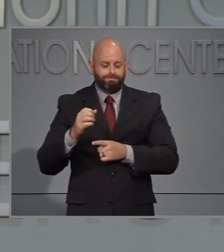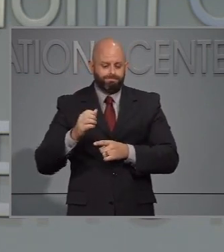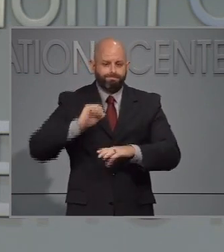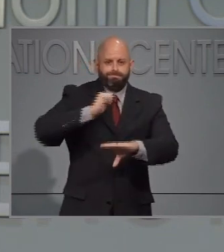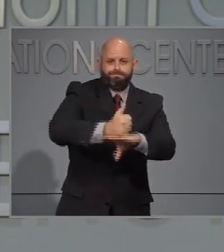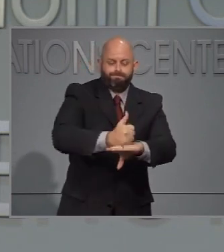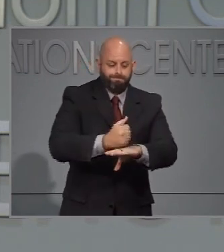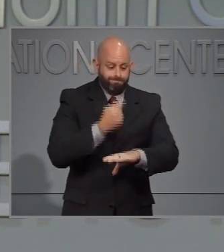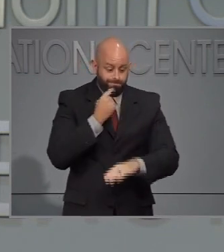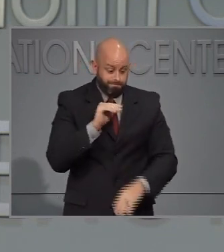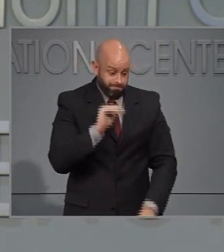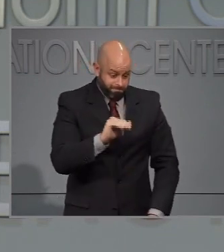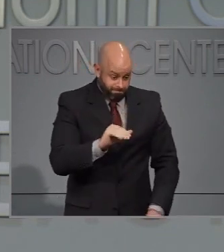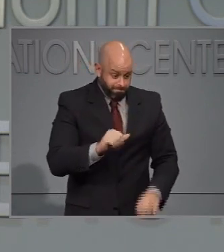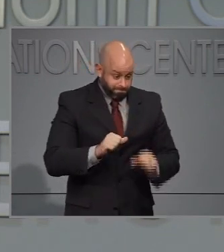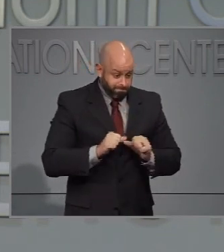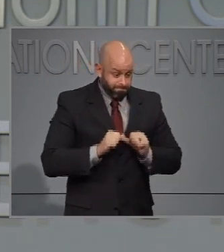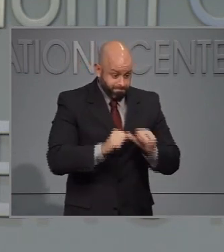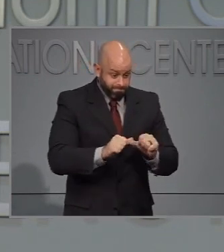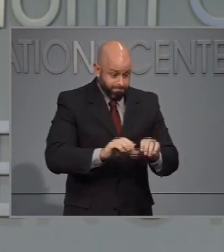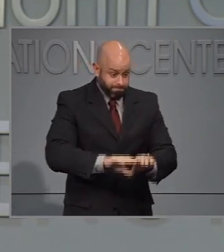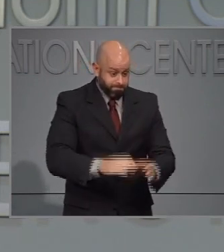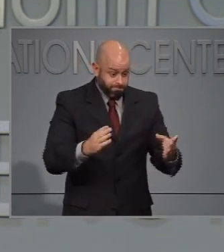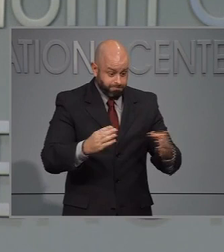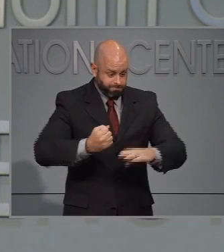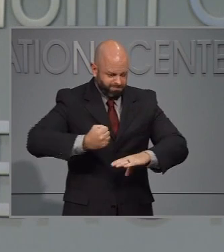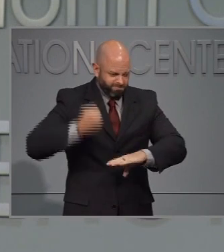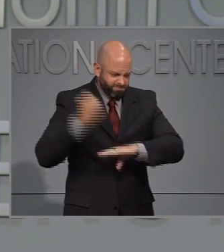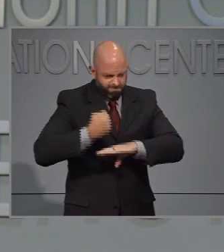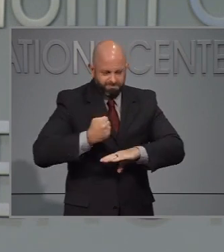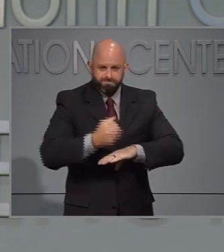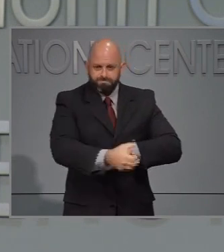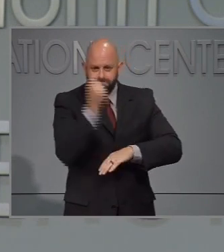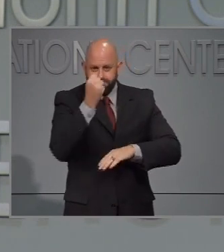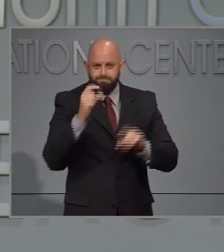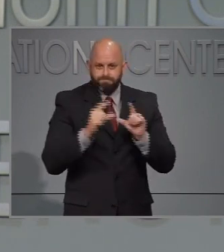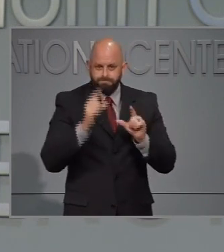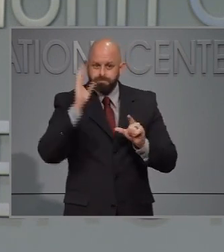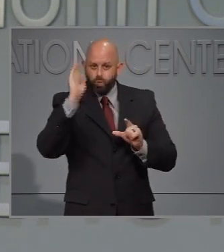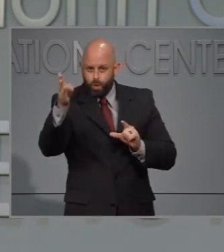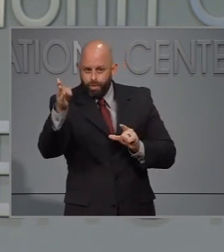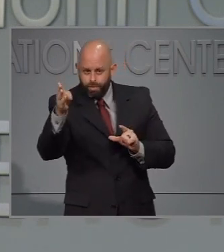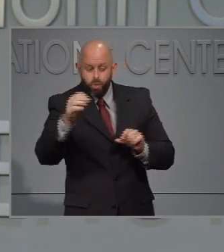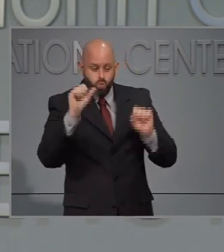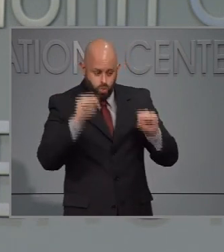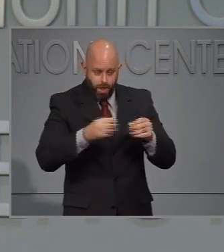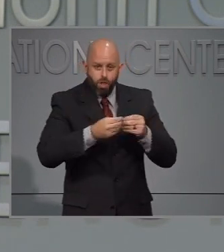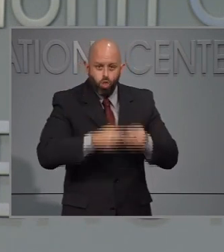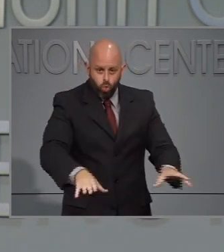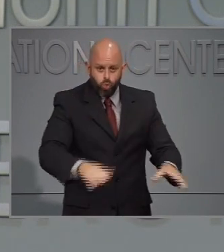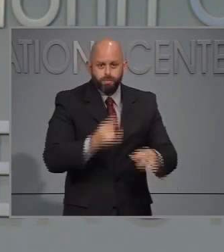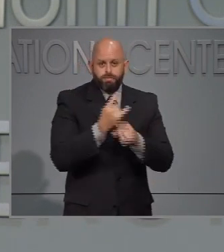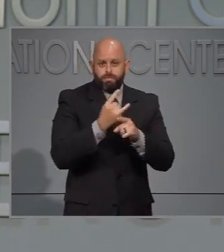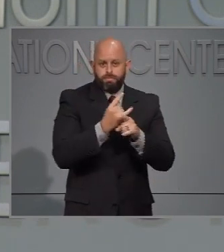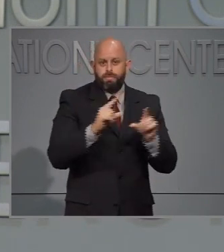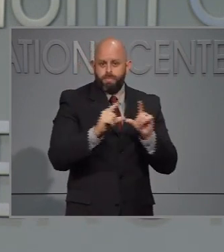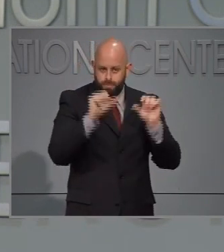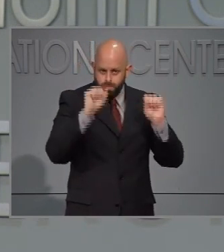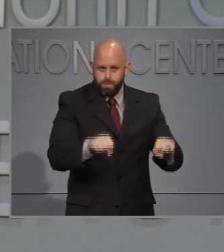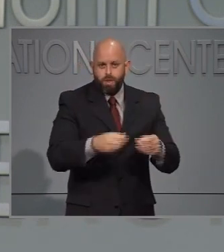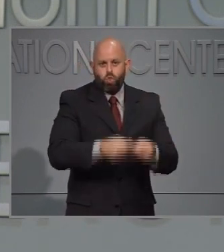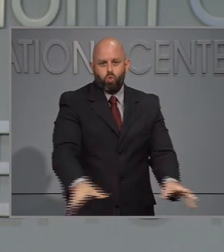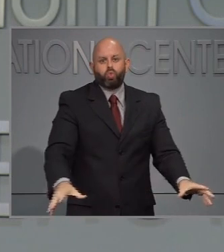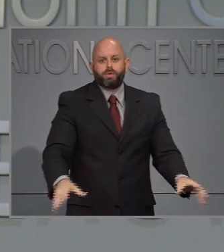hey, if you're open, if you're violating the rules, then you can lose your license. So those